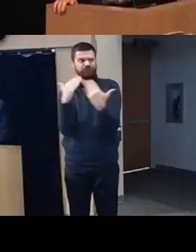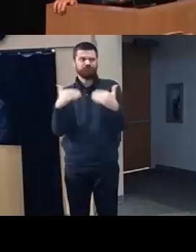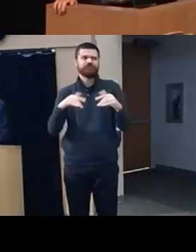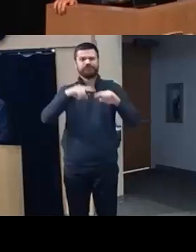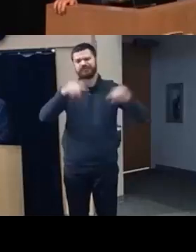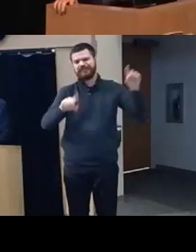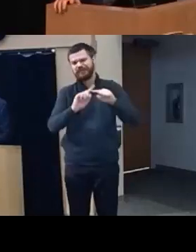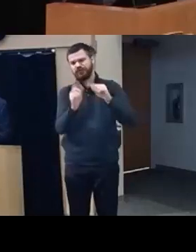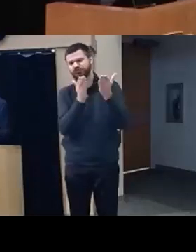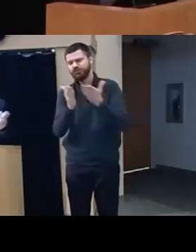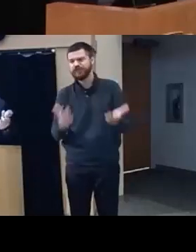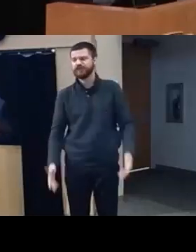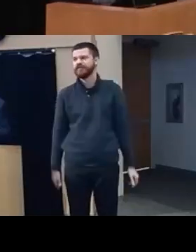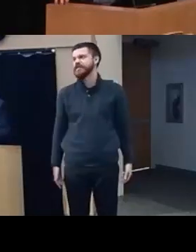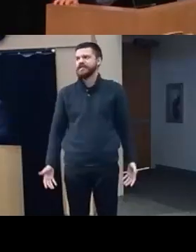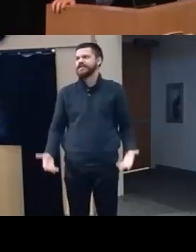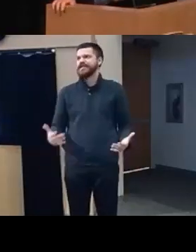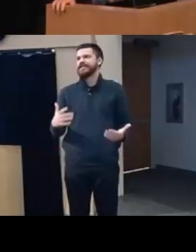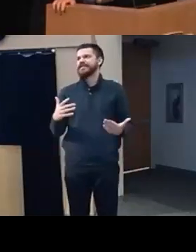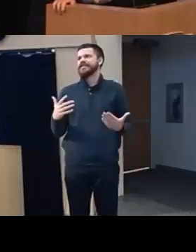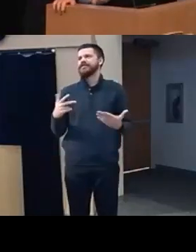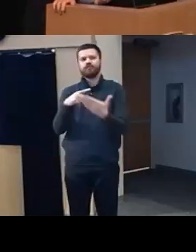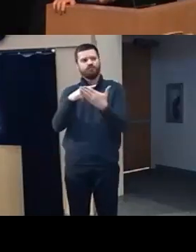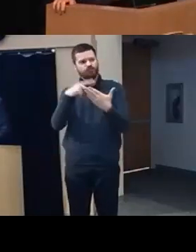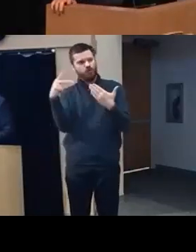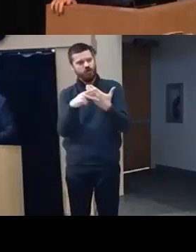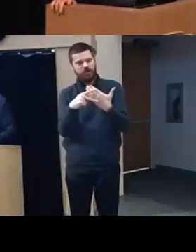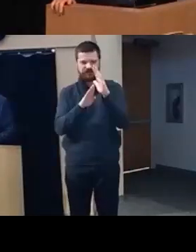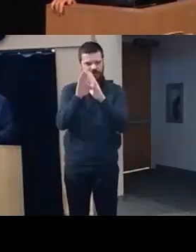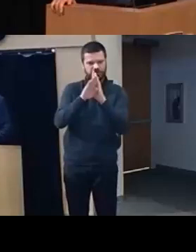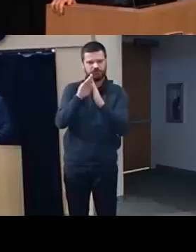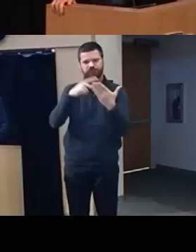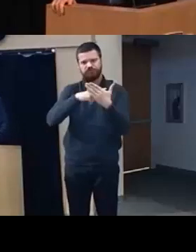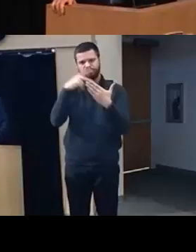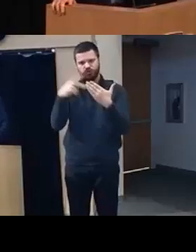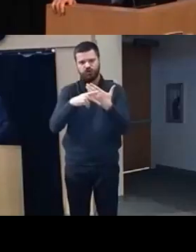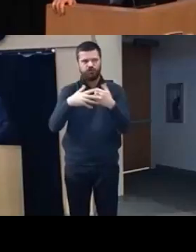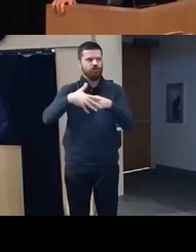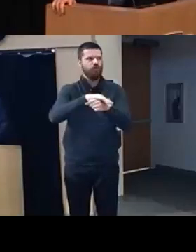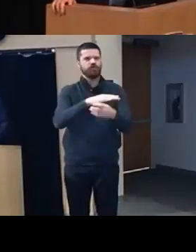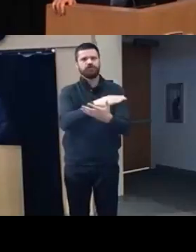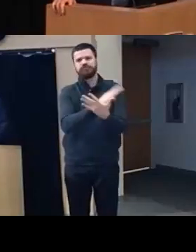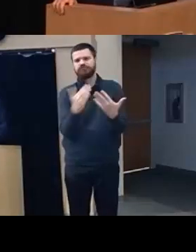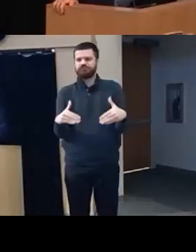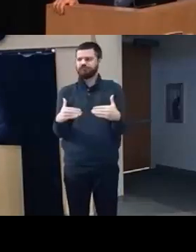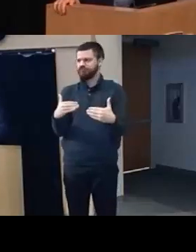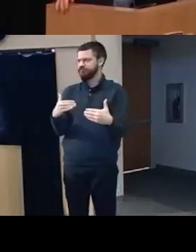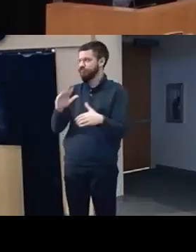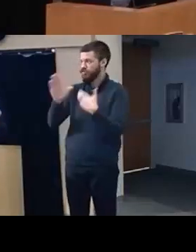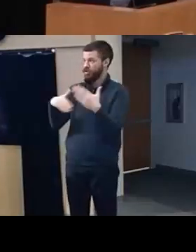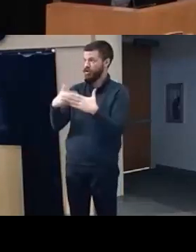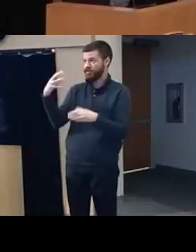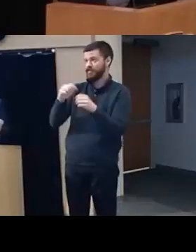unbelievable. The programmatic breadth and development that you've done, all of you that are being part of it,